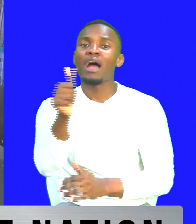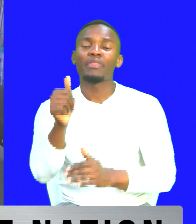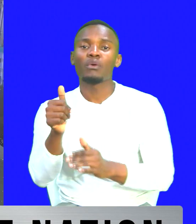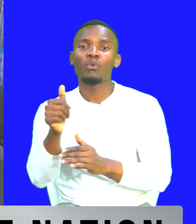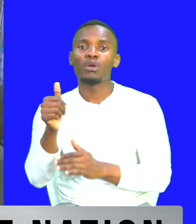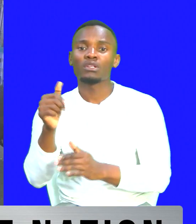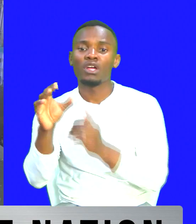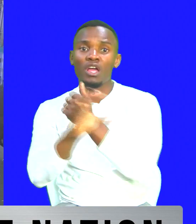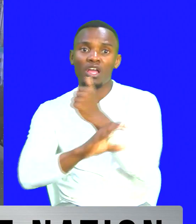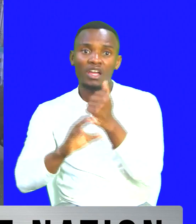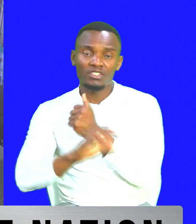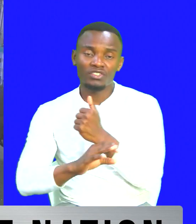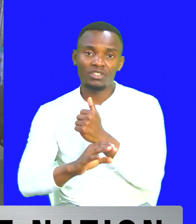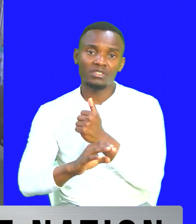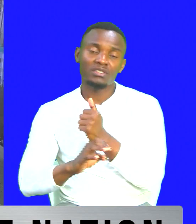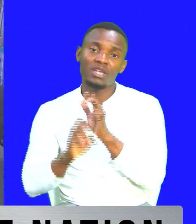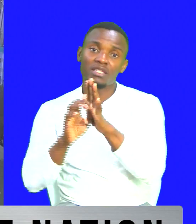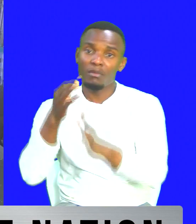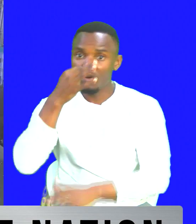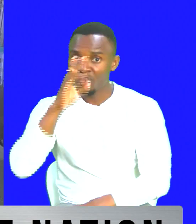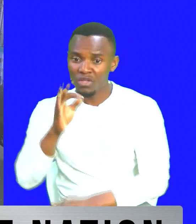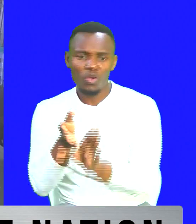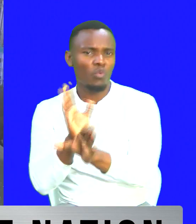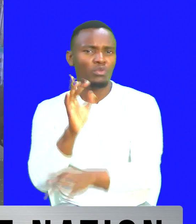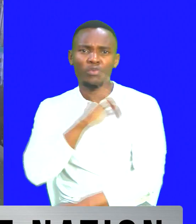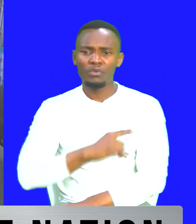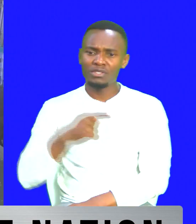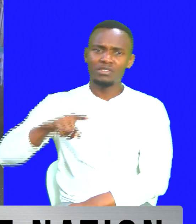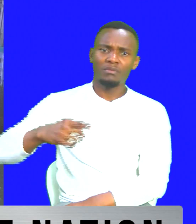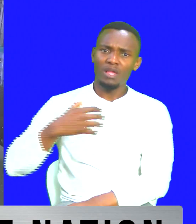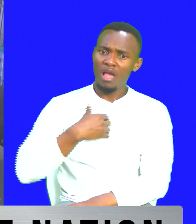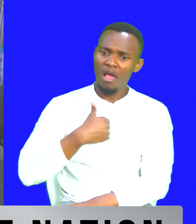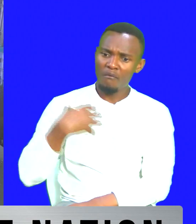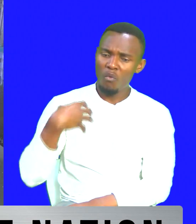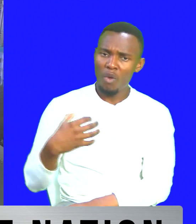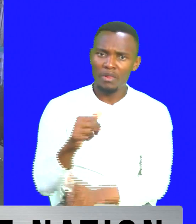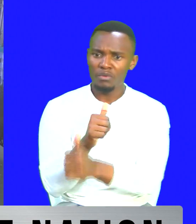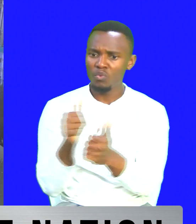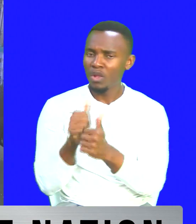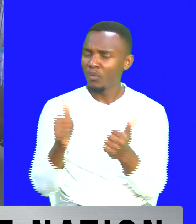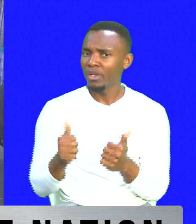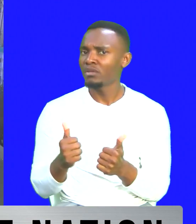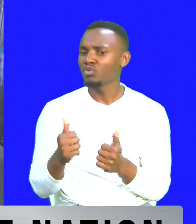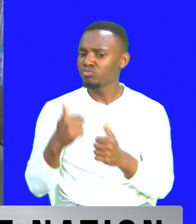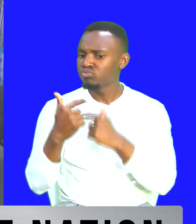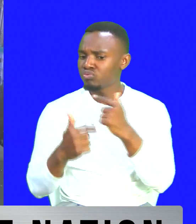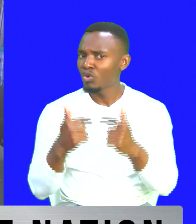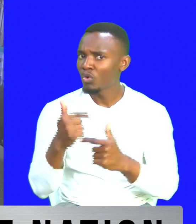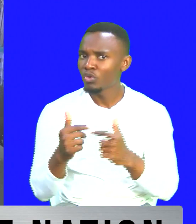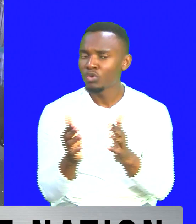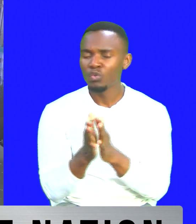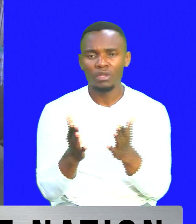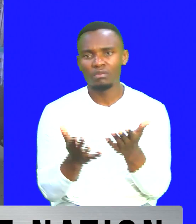that country that pulled out. That is a country that is well endowed with whatever it needs to go and